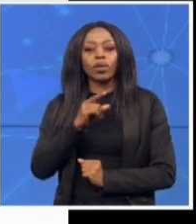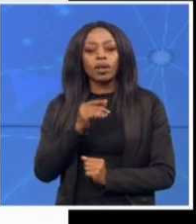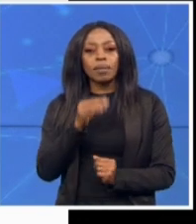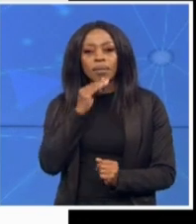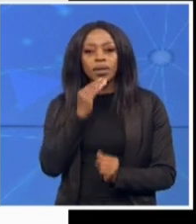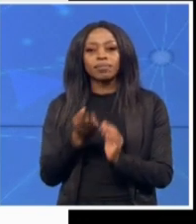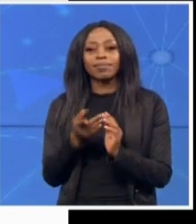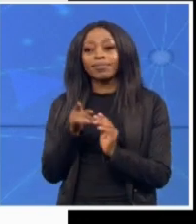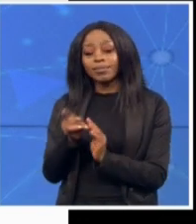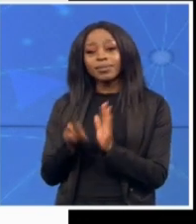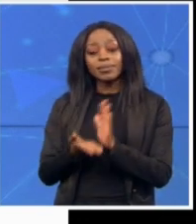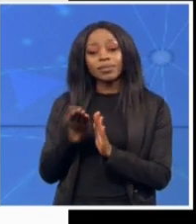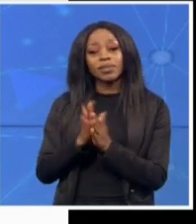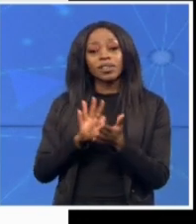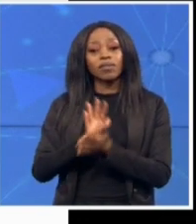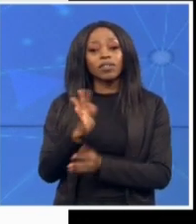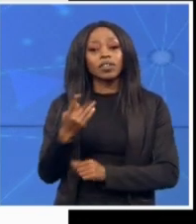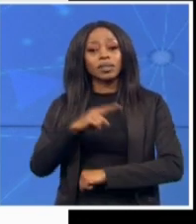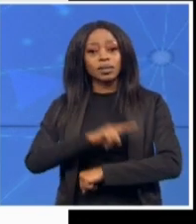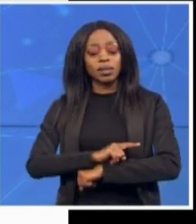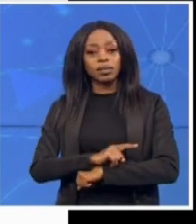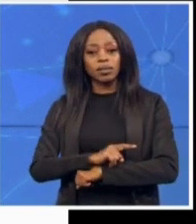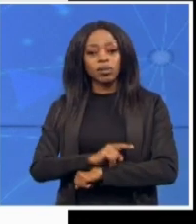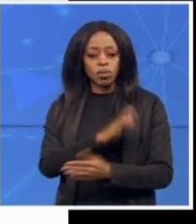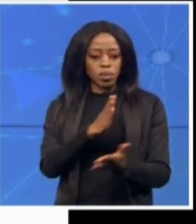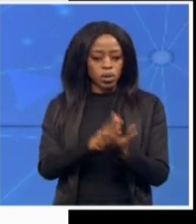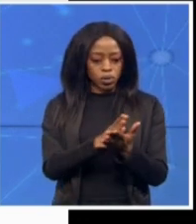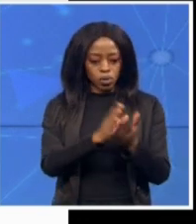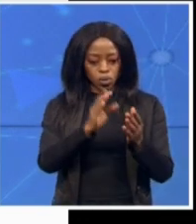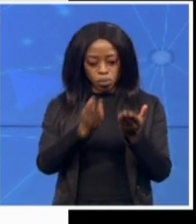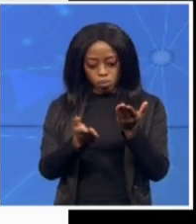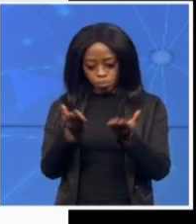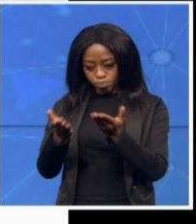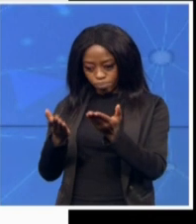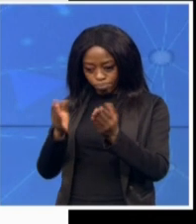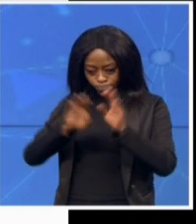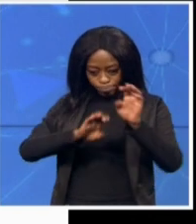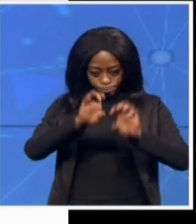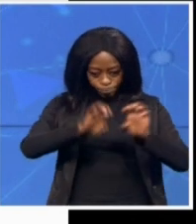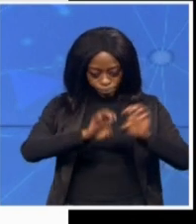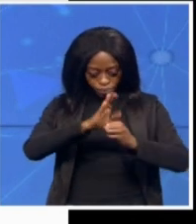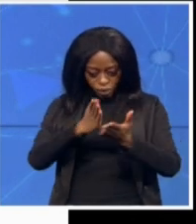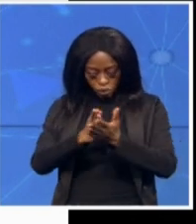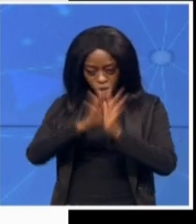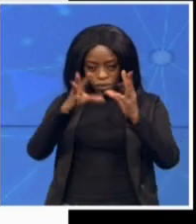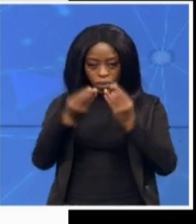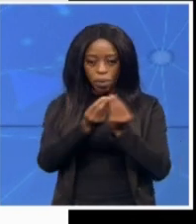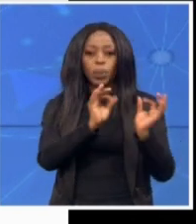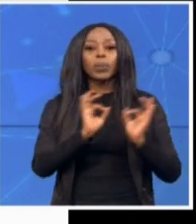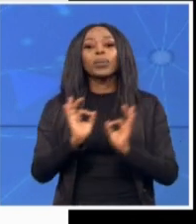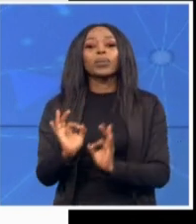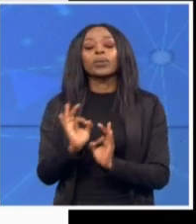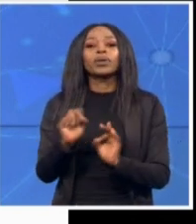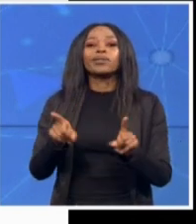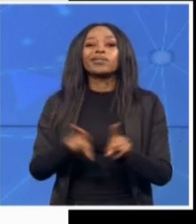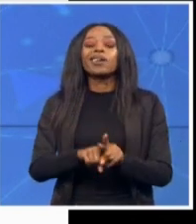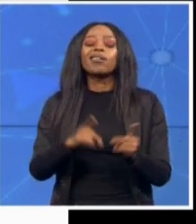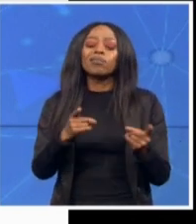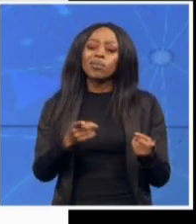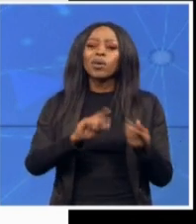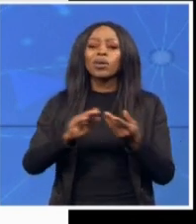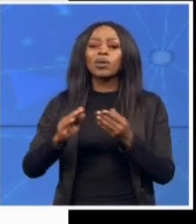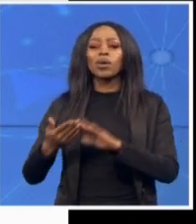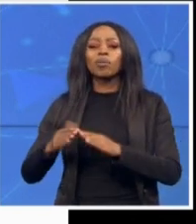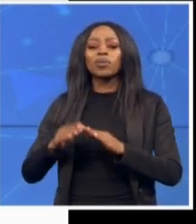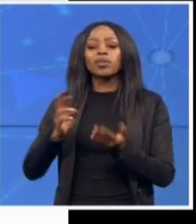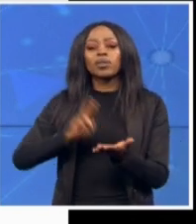up to see that we got all the deaths in the system. We've also, this population register has now had a 2-week delay. Our normal